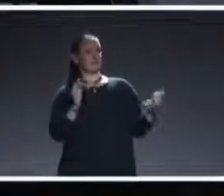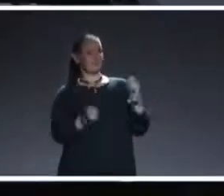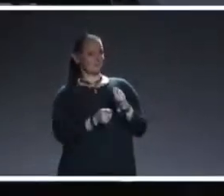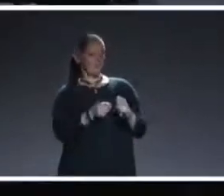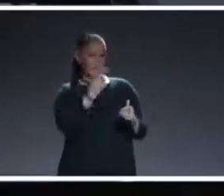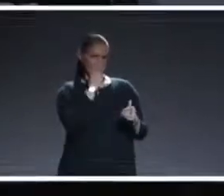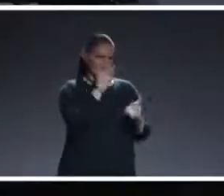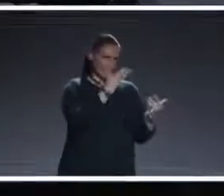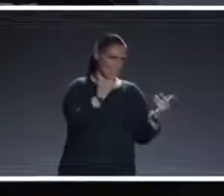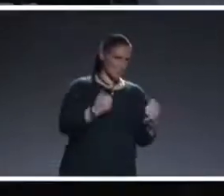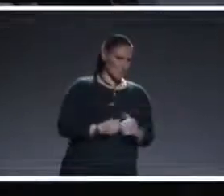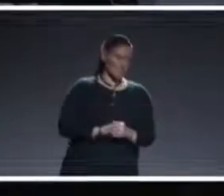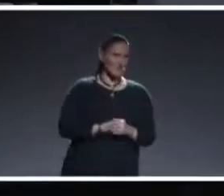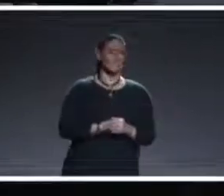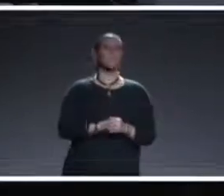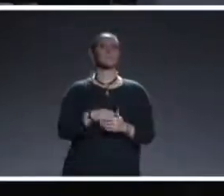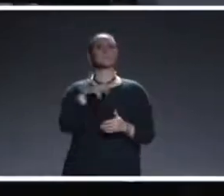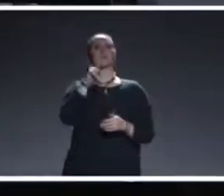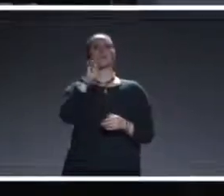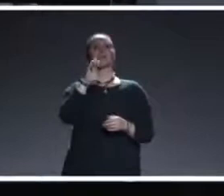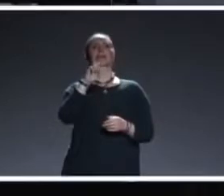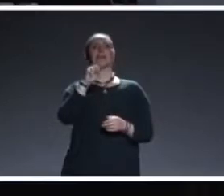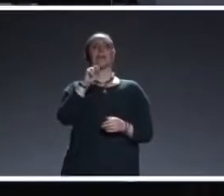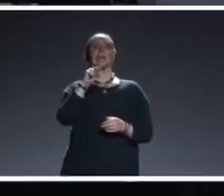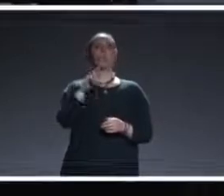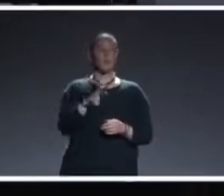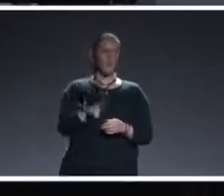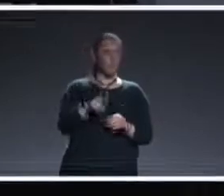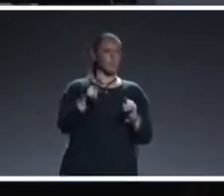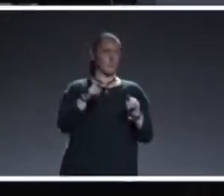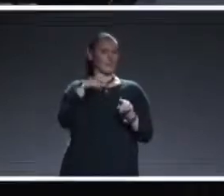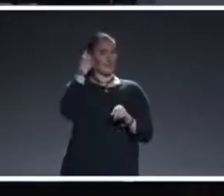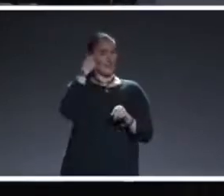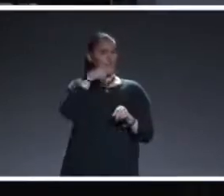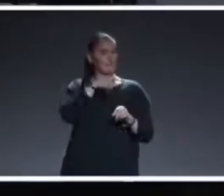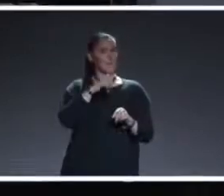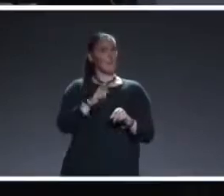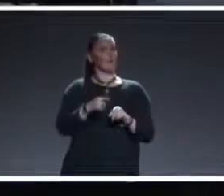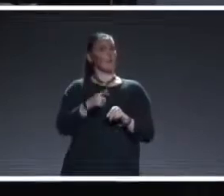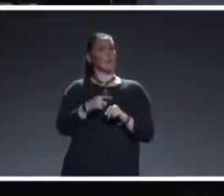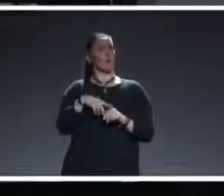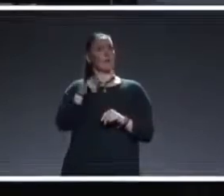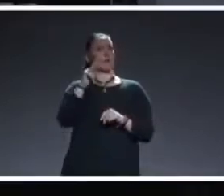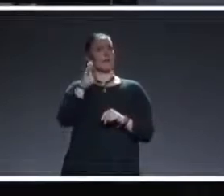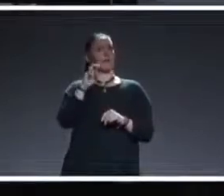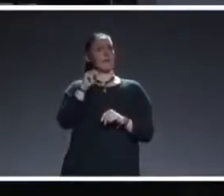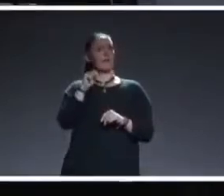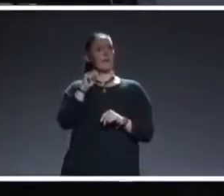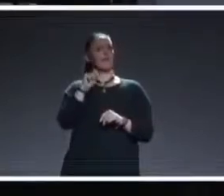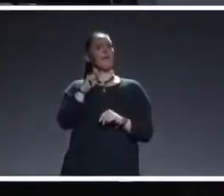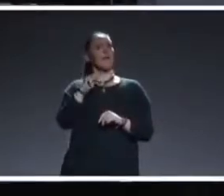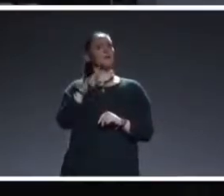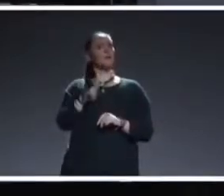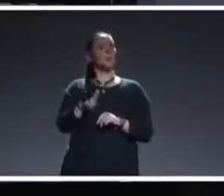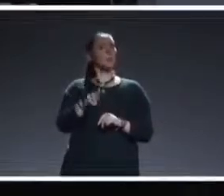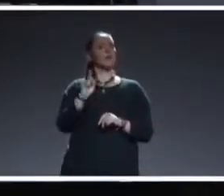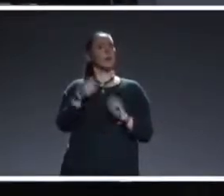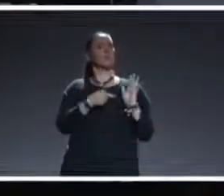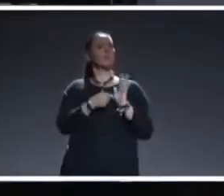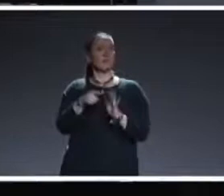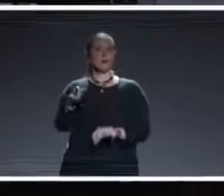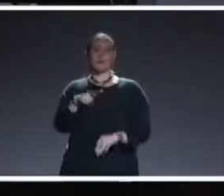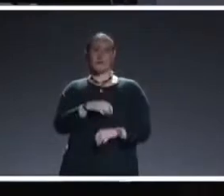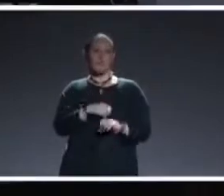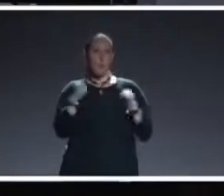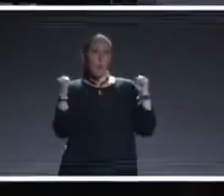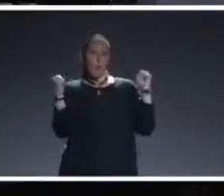world. When Keanu, how we showed the film to Keanu, and he really was blown away by